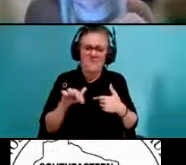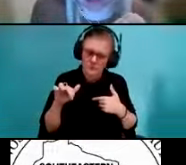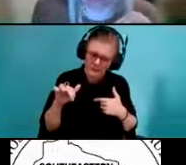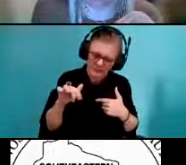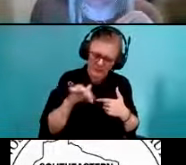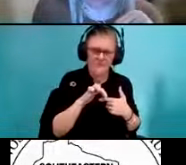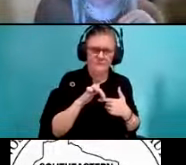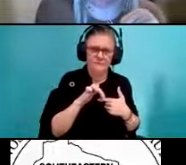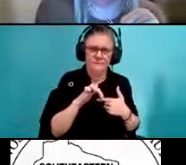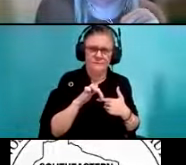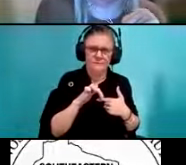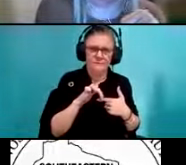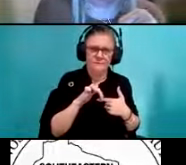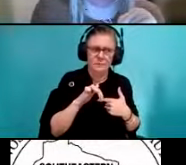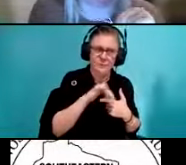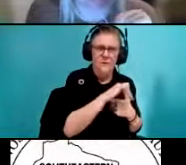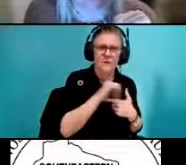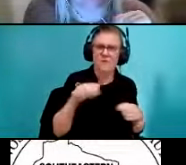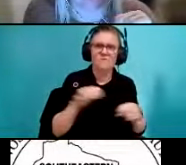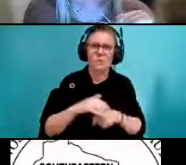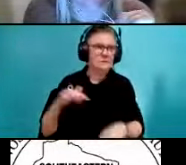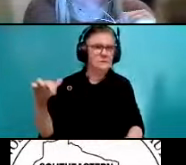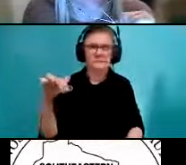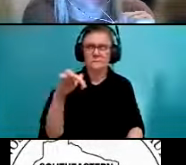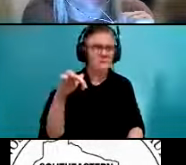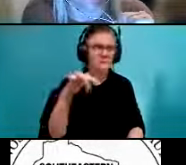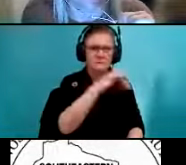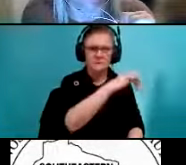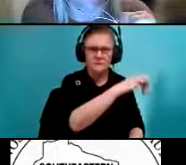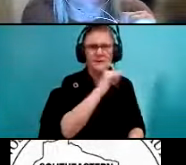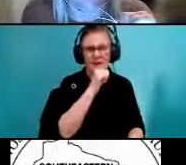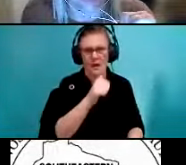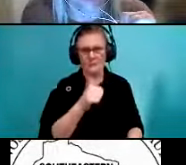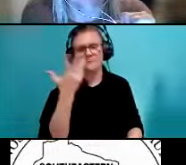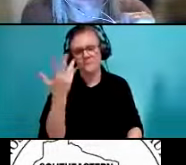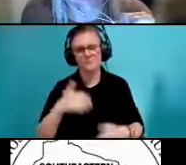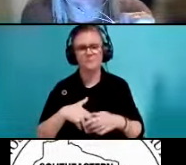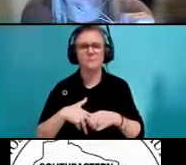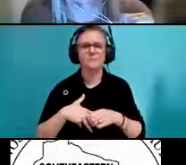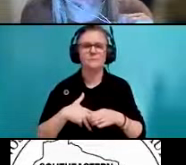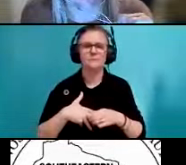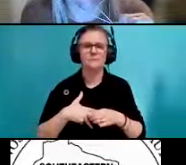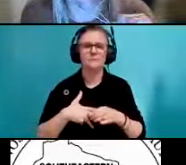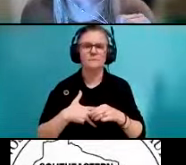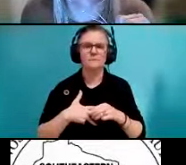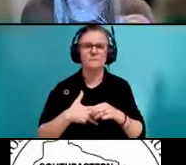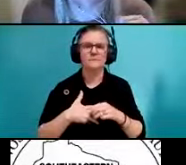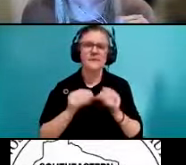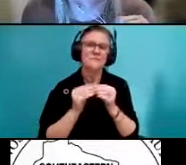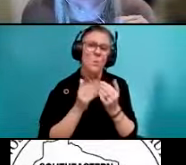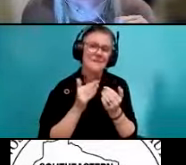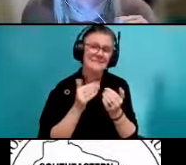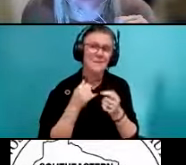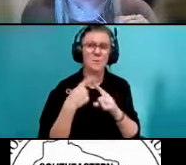cross twice instead of fully crossing the one time. So it can be just easier and